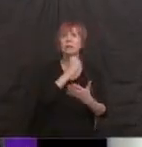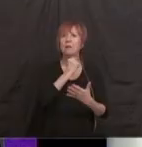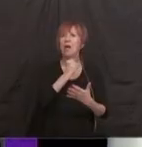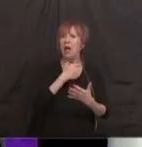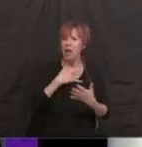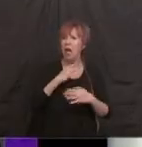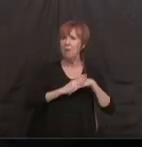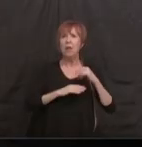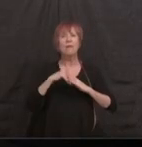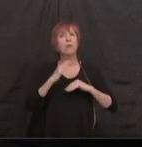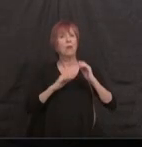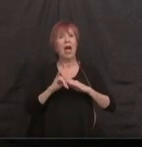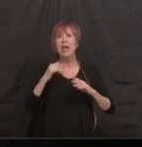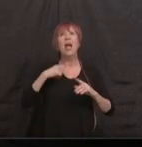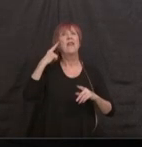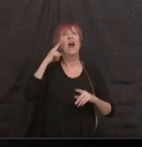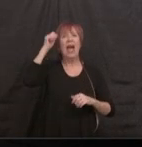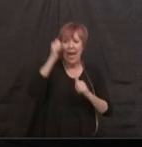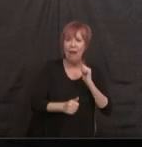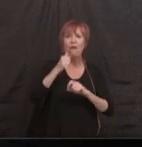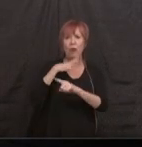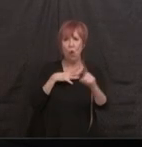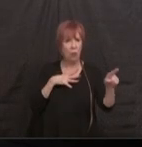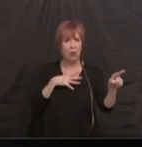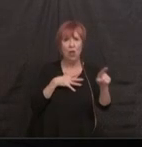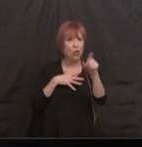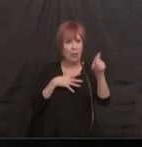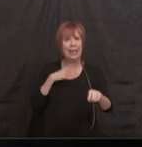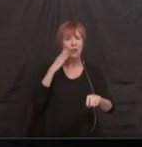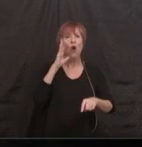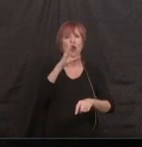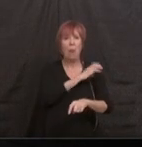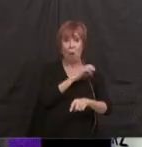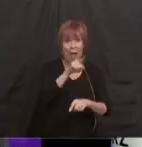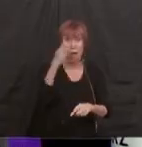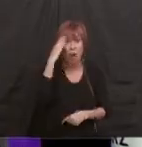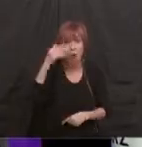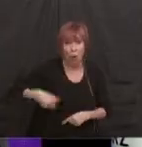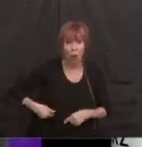everyone, every woman, step into it. You know what your power is. If you close your eyes,